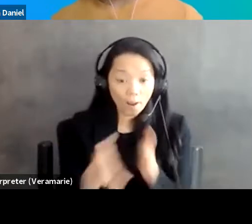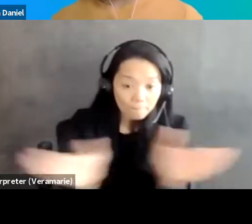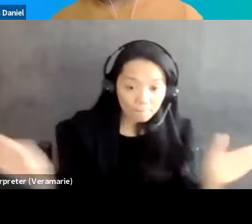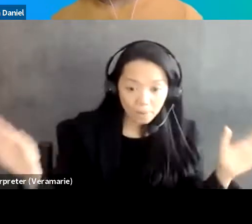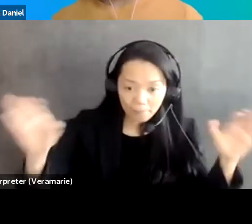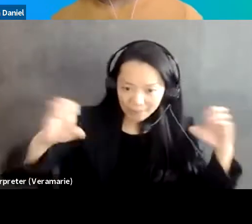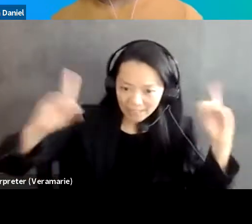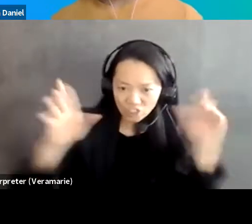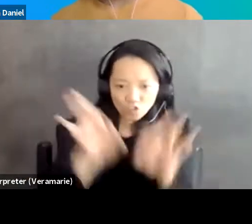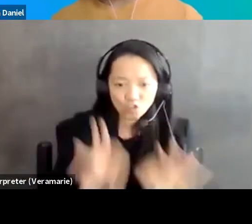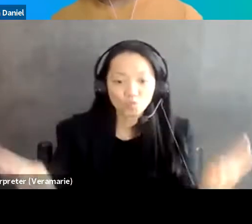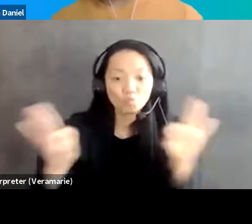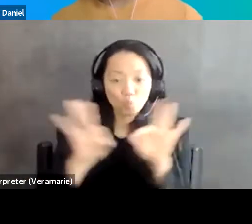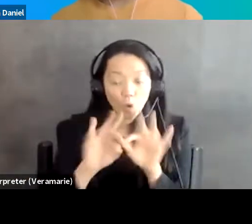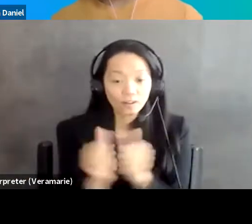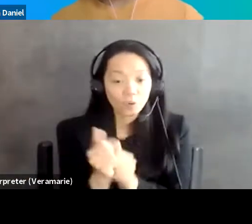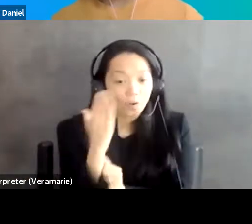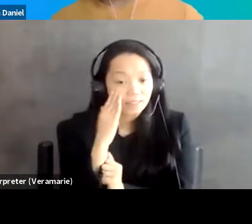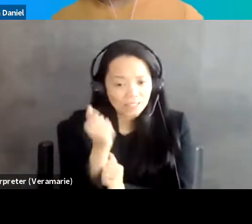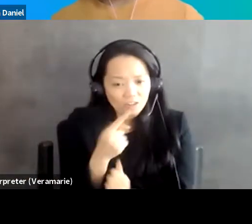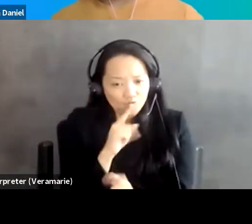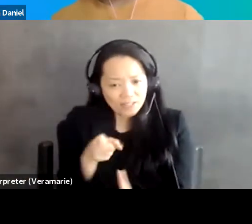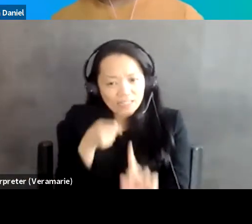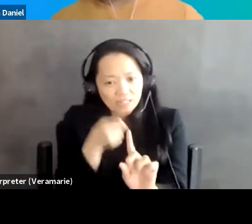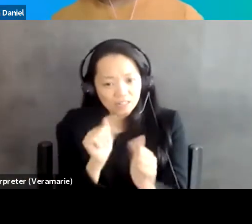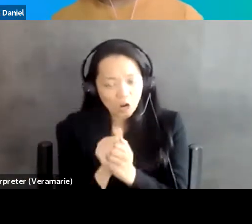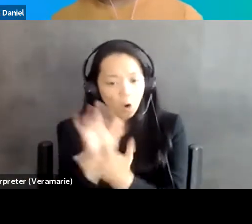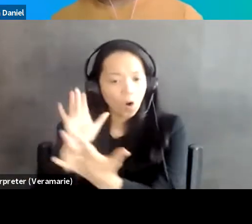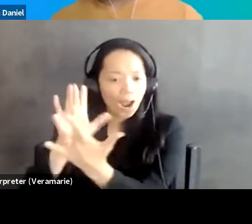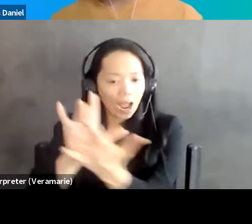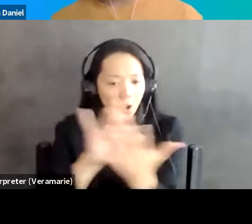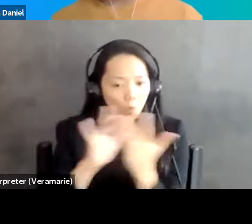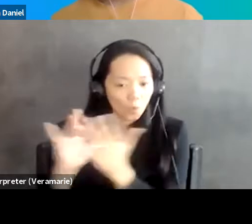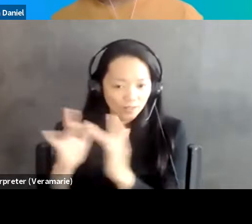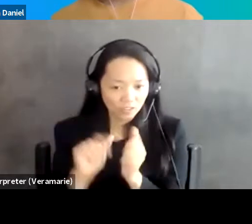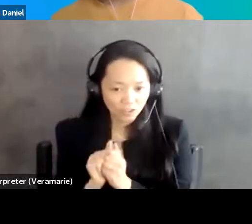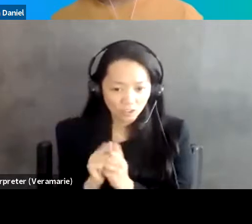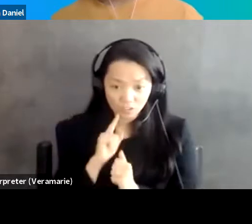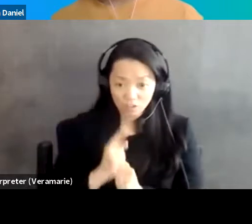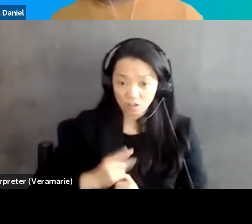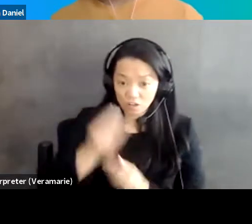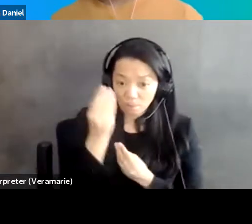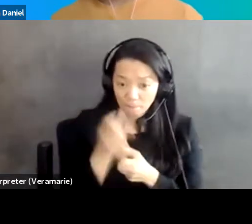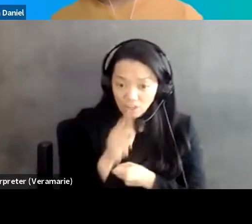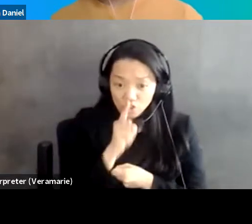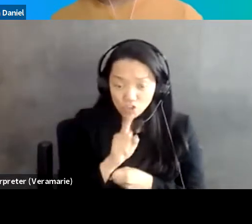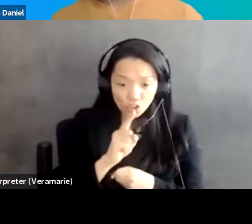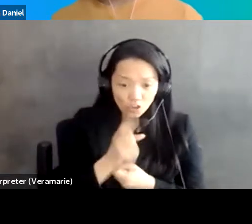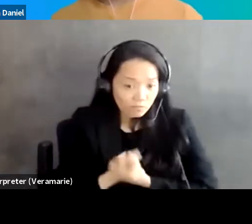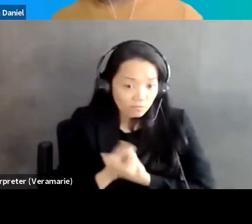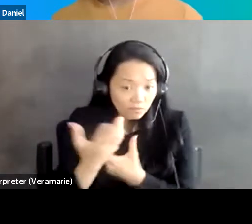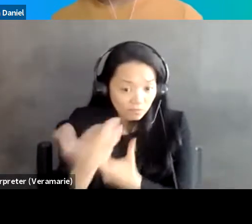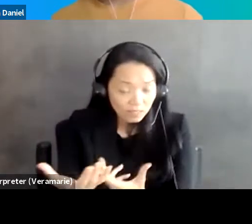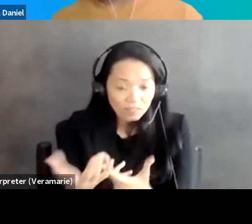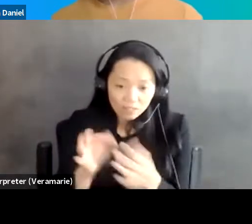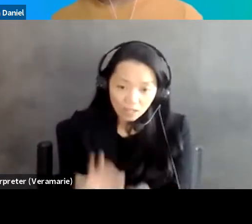so important, making sure that we're being very intentional about outreach, ensuring that these voices are heard in the remap and